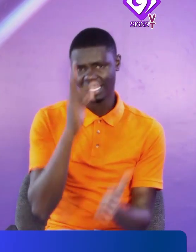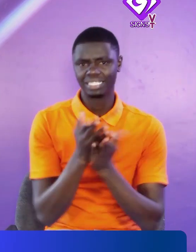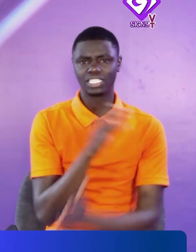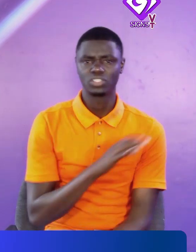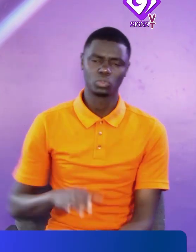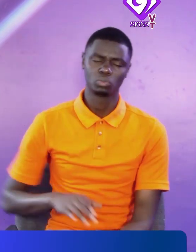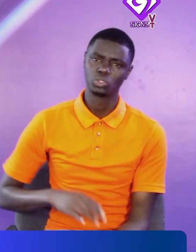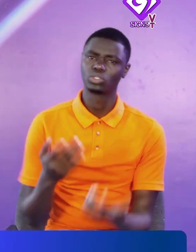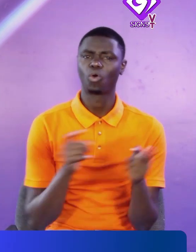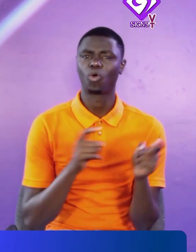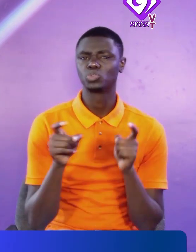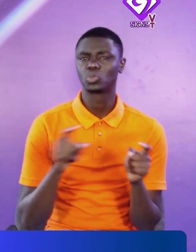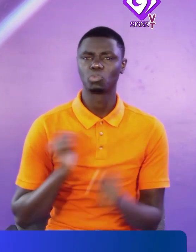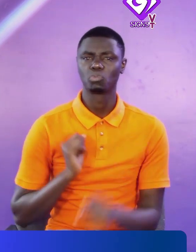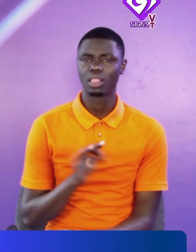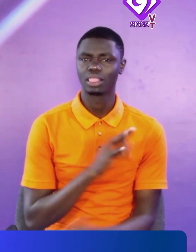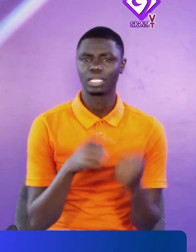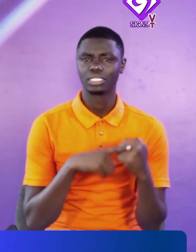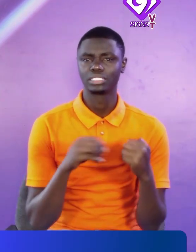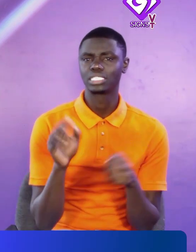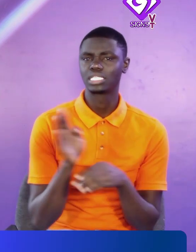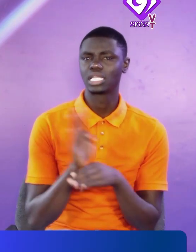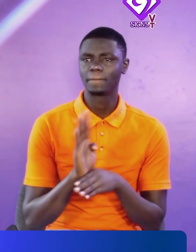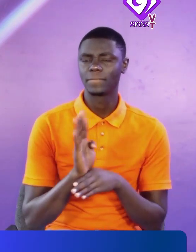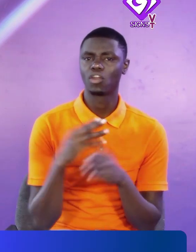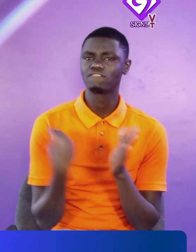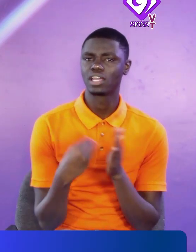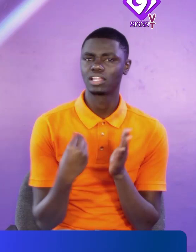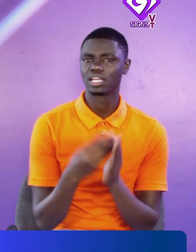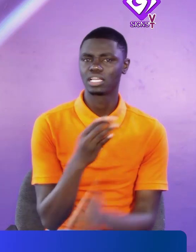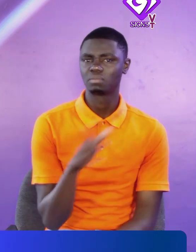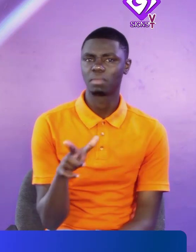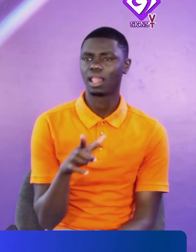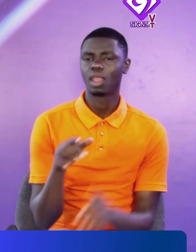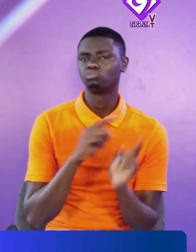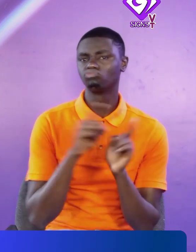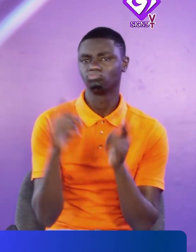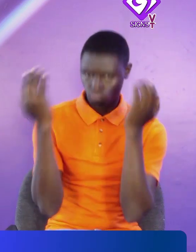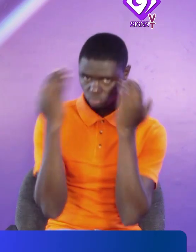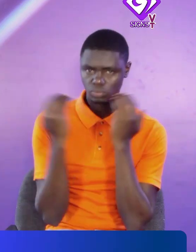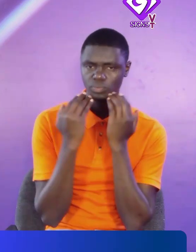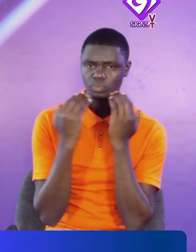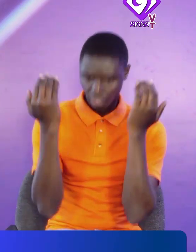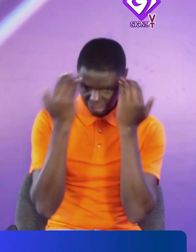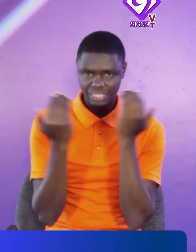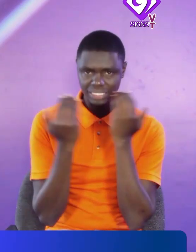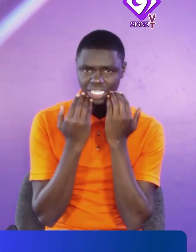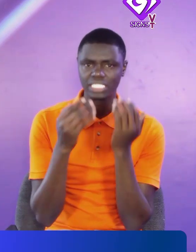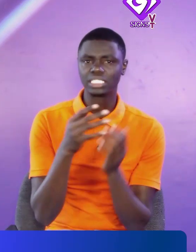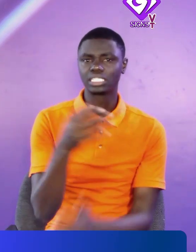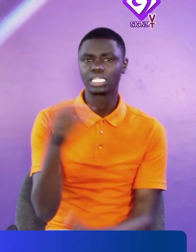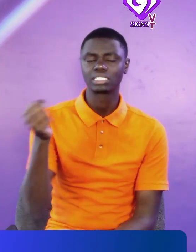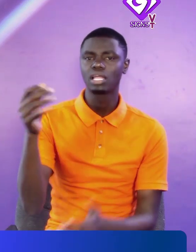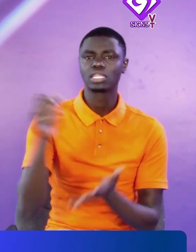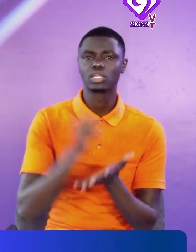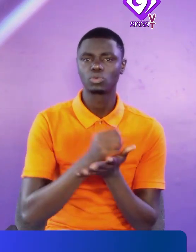staffing, and a 60 billion shillings payroll finally spilled into court, where a judge suspended recruitment of